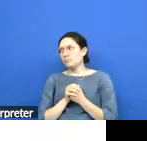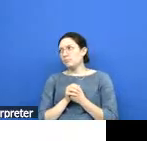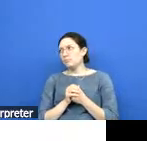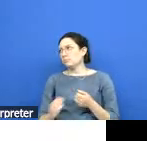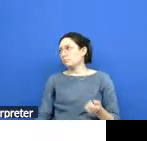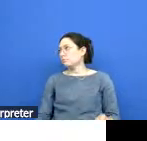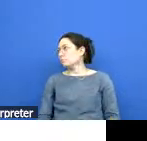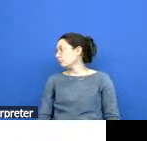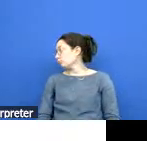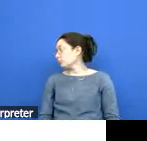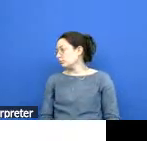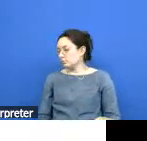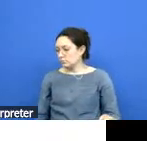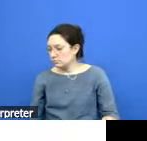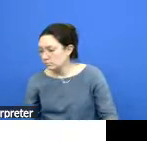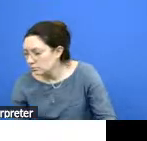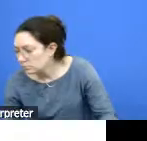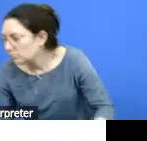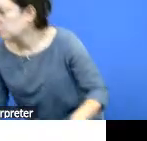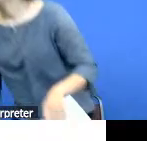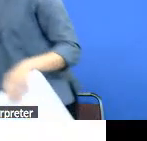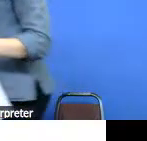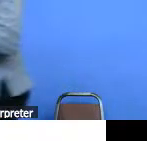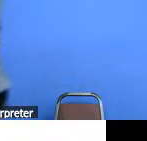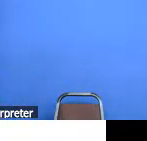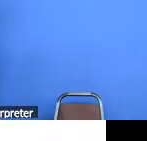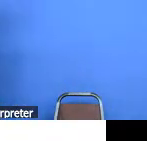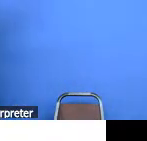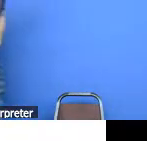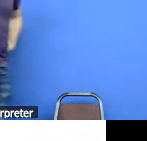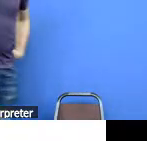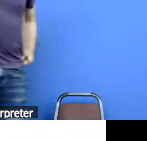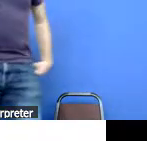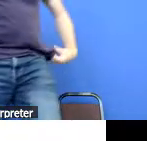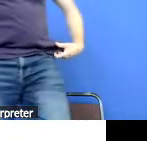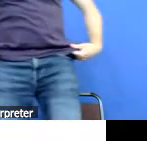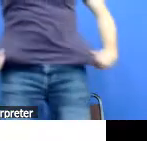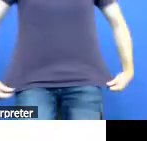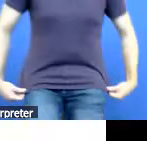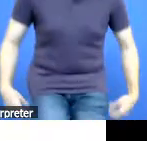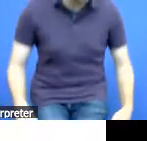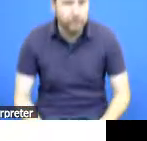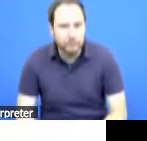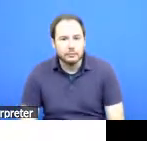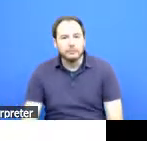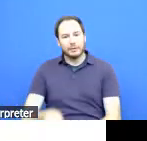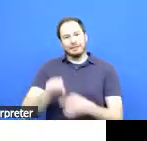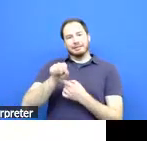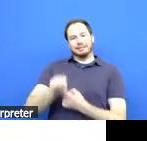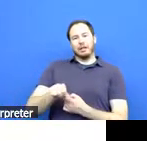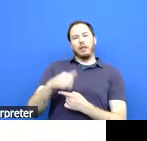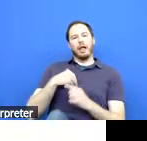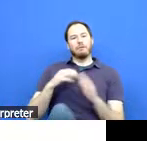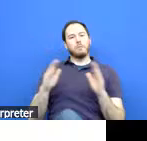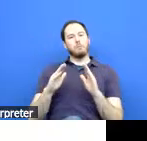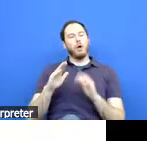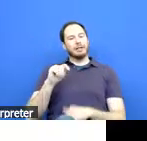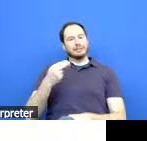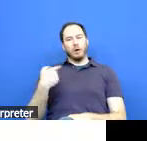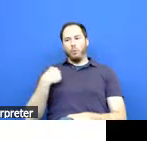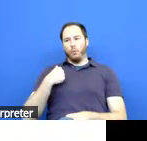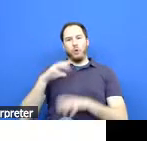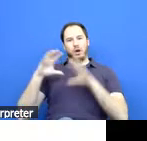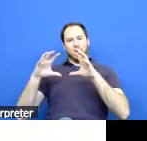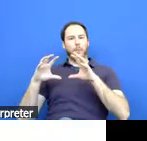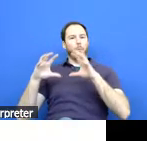moved things north from those smaller 10-unit townhomes to get more space from Erie Station Road.